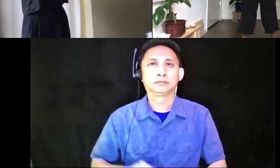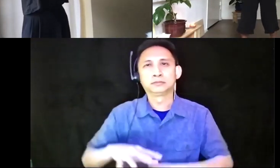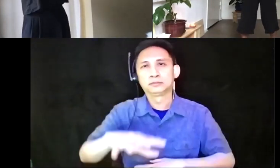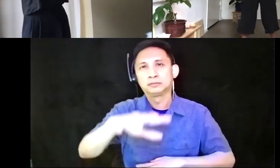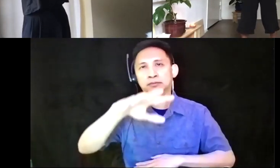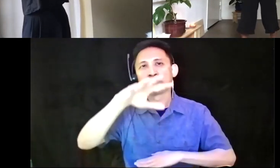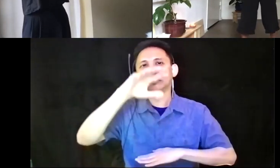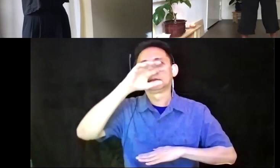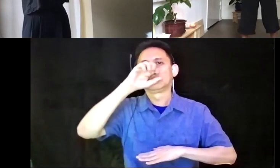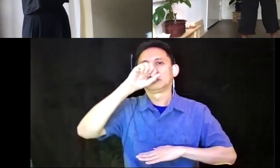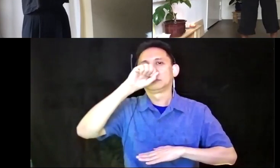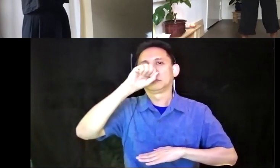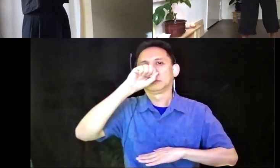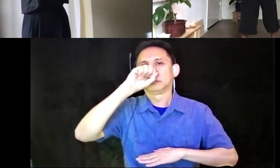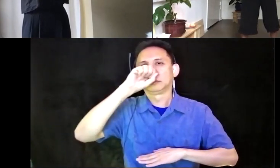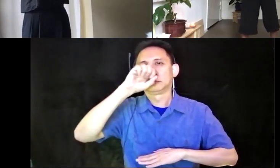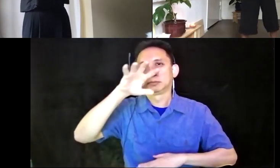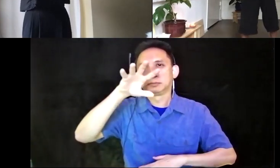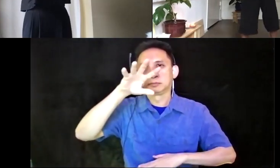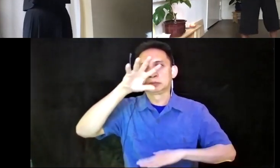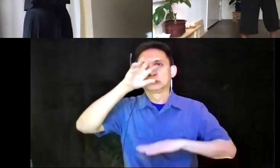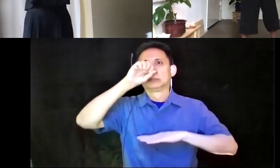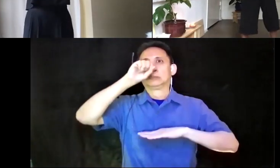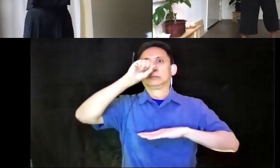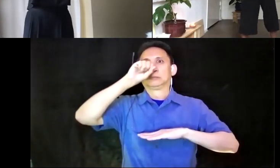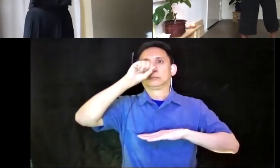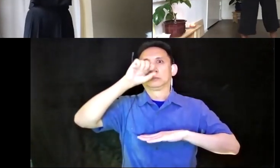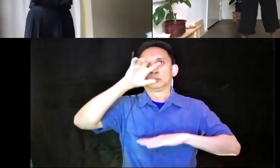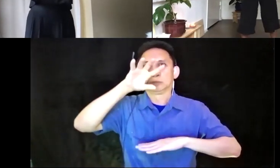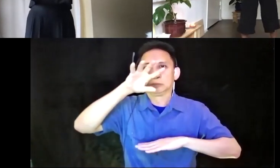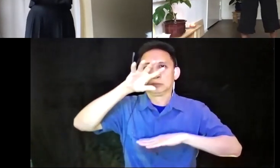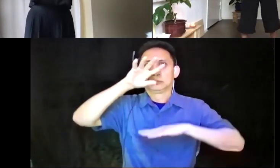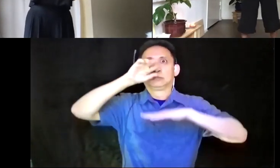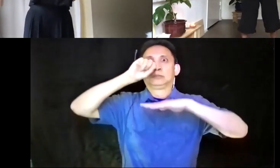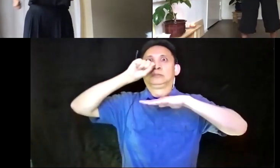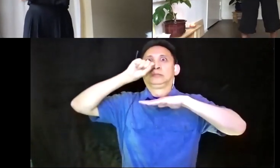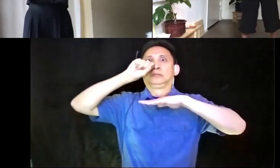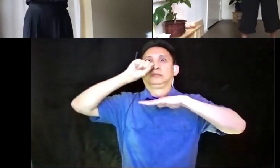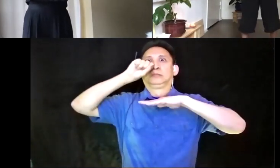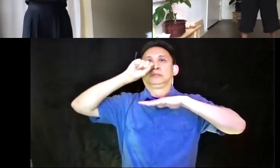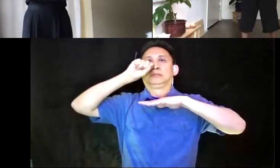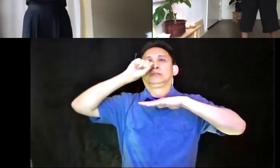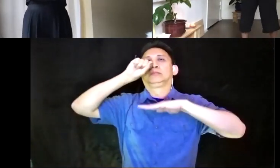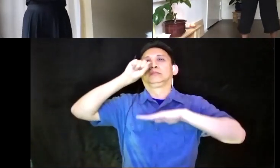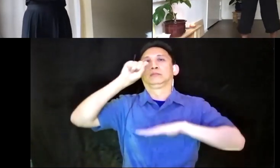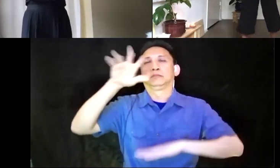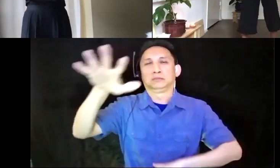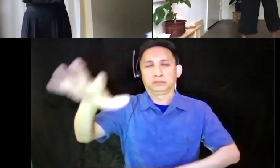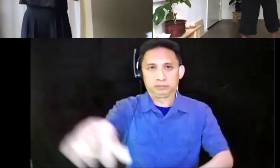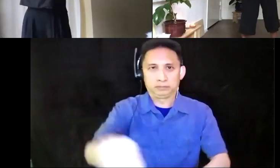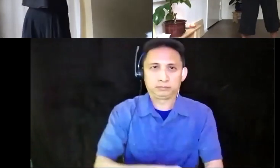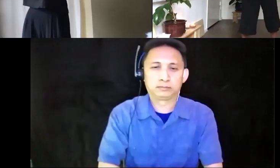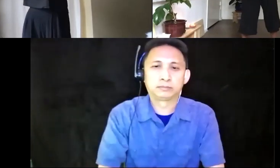Fingers wrap around the thumb. Breathe in, breathe in, breathe in, and out.